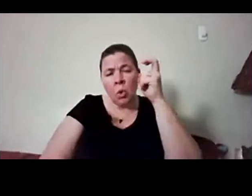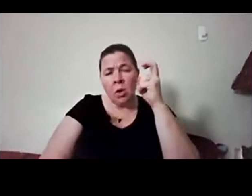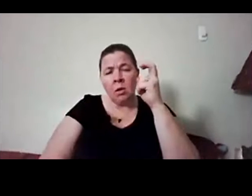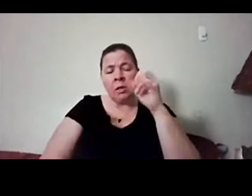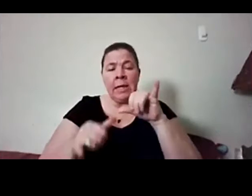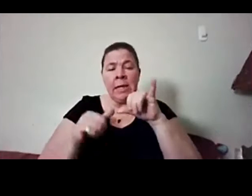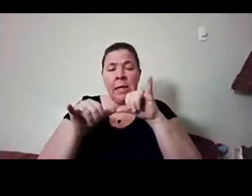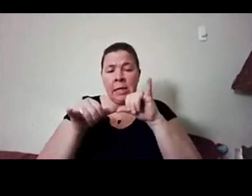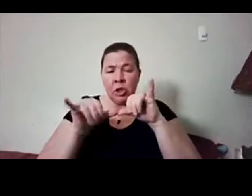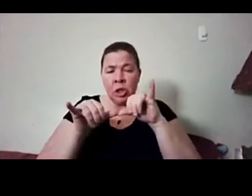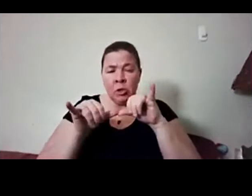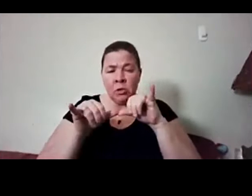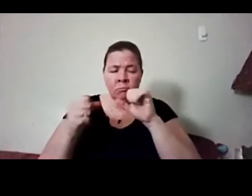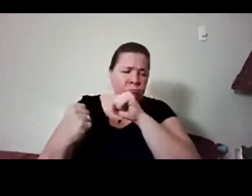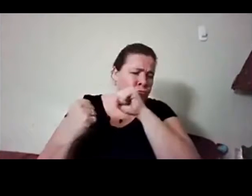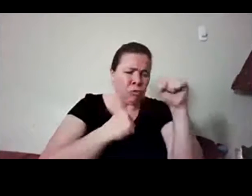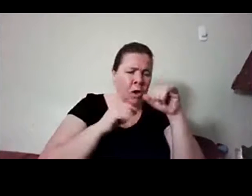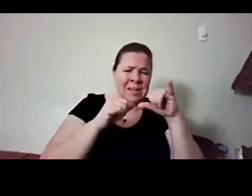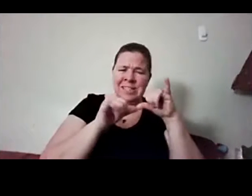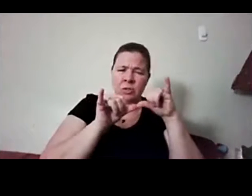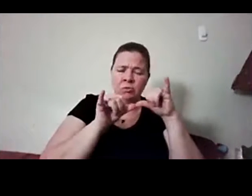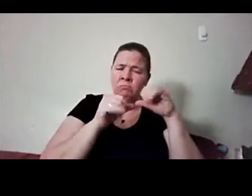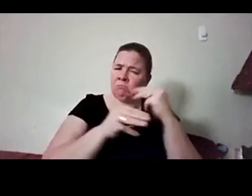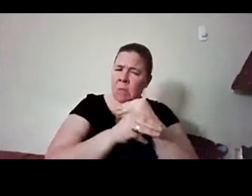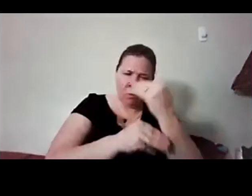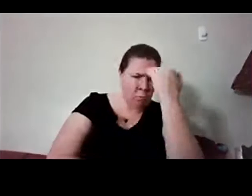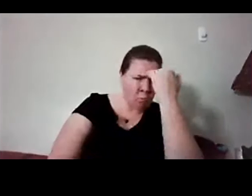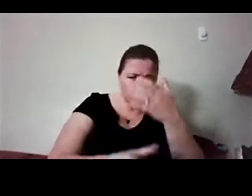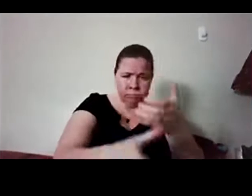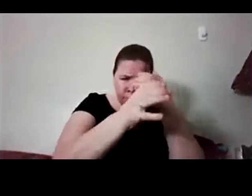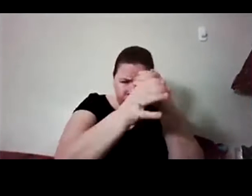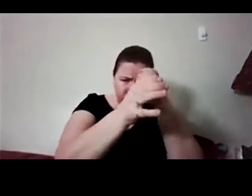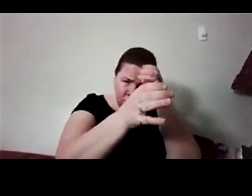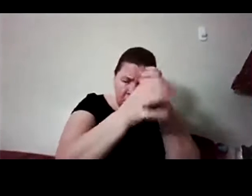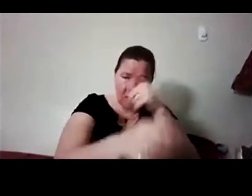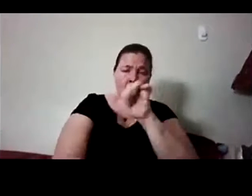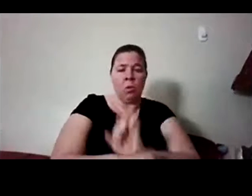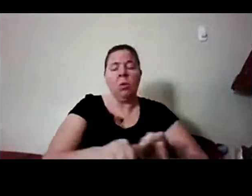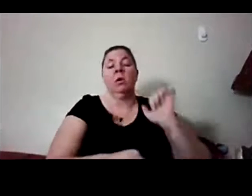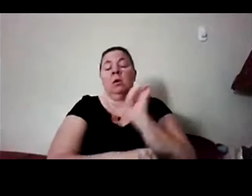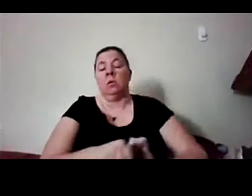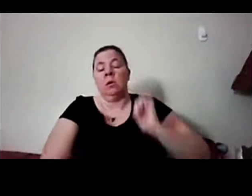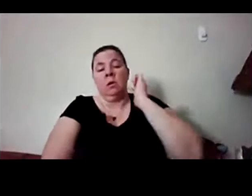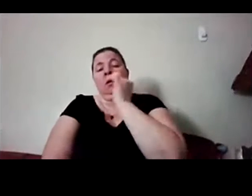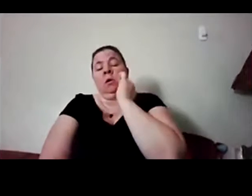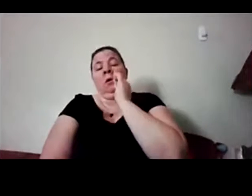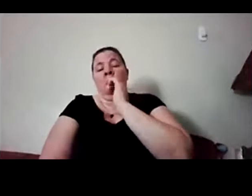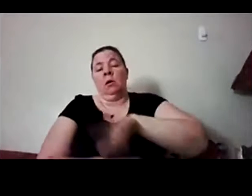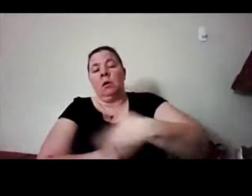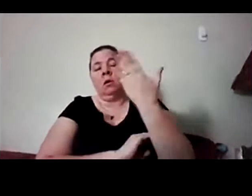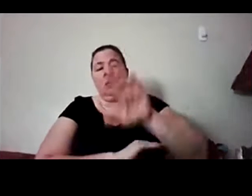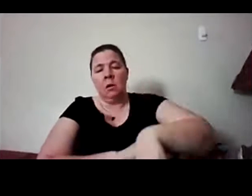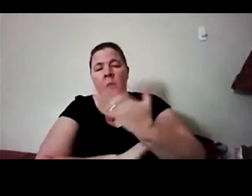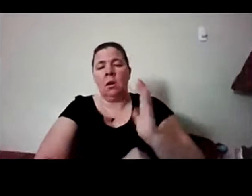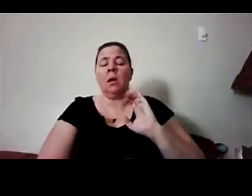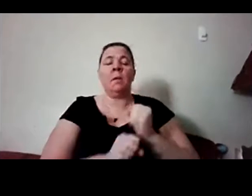engineers, strong engineers. And these guys are working day and night to make sure our dream